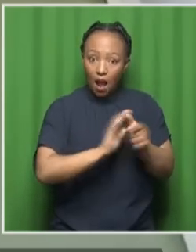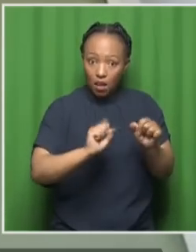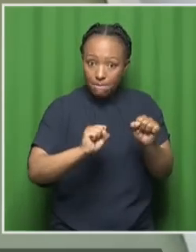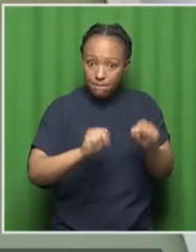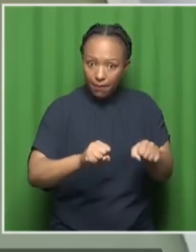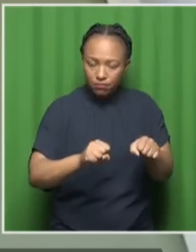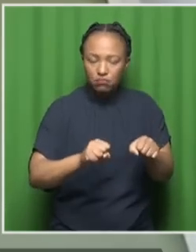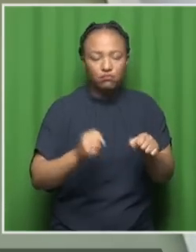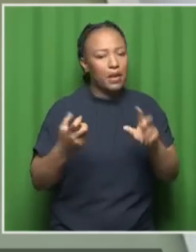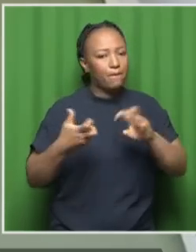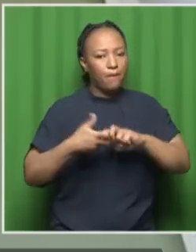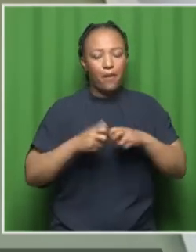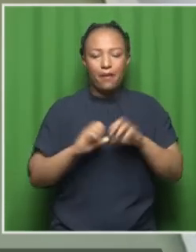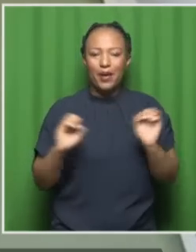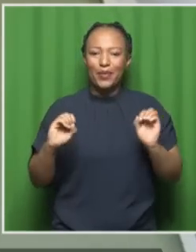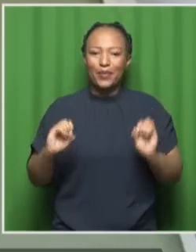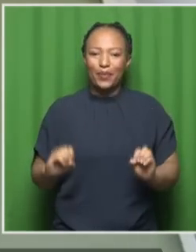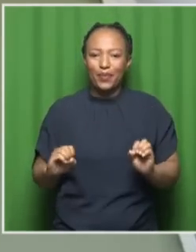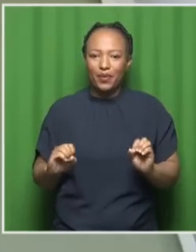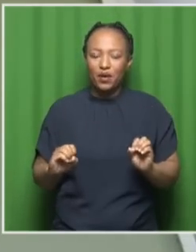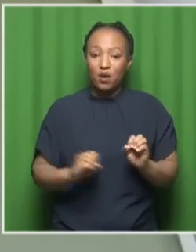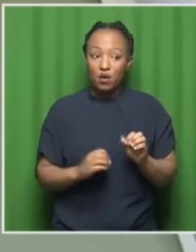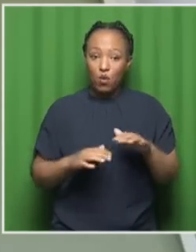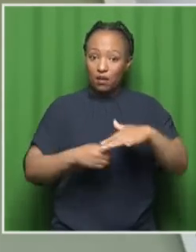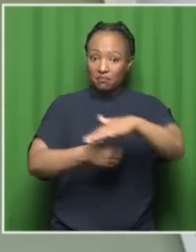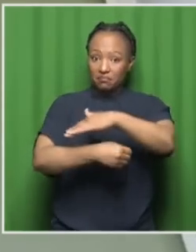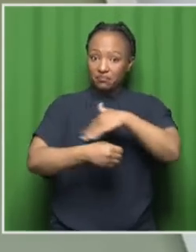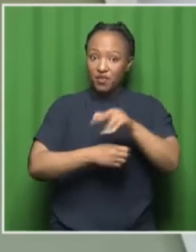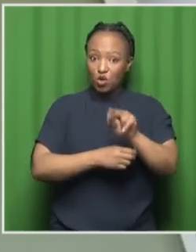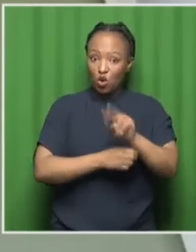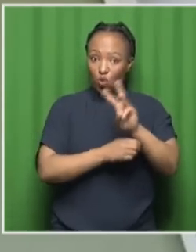we're having now in the Northwest in Stilfontein.